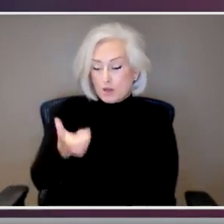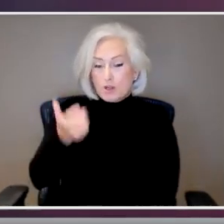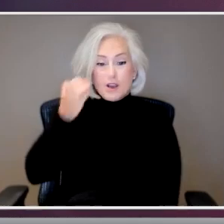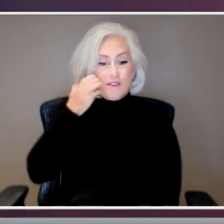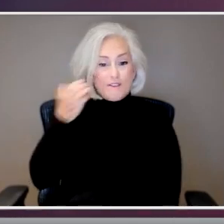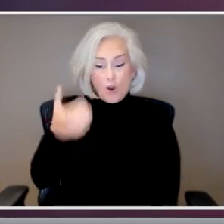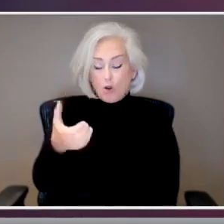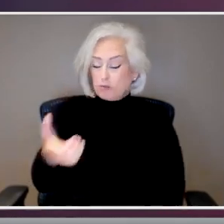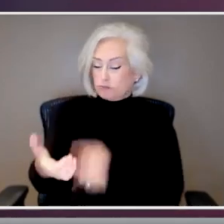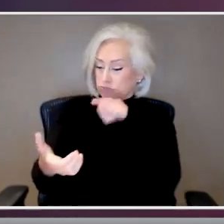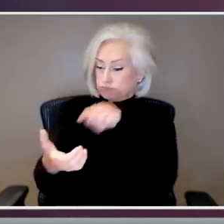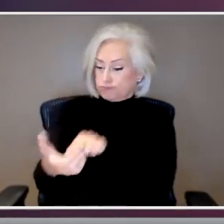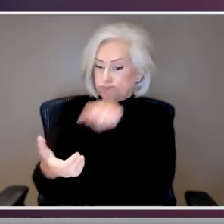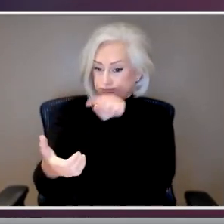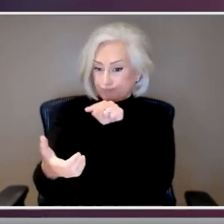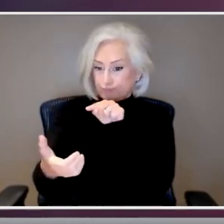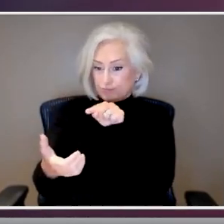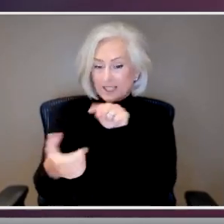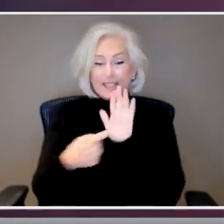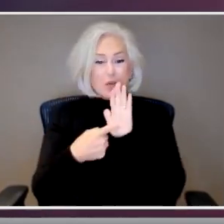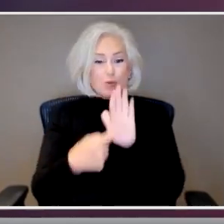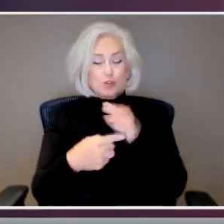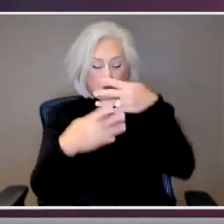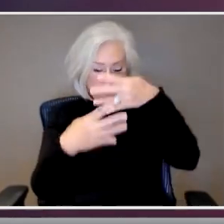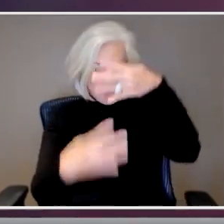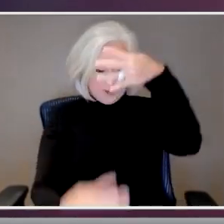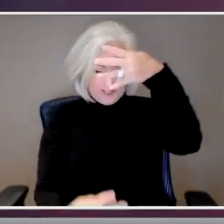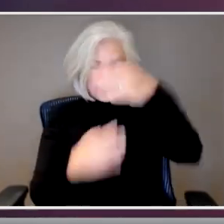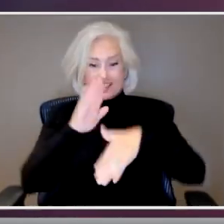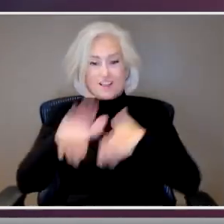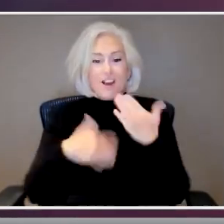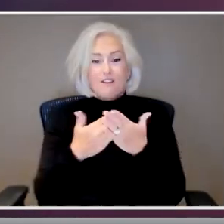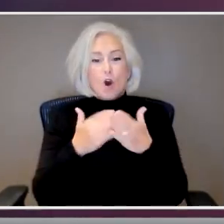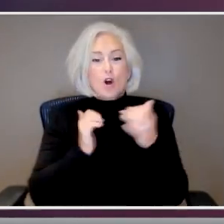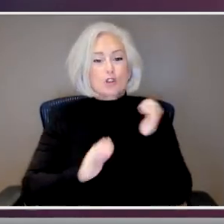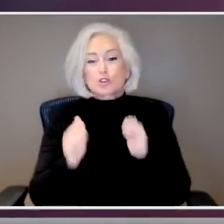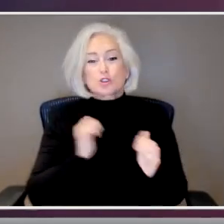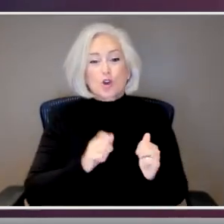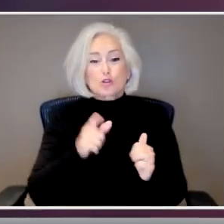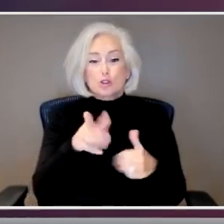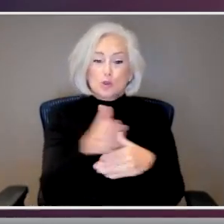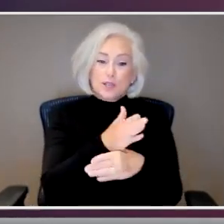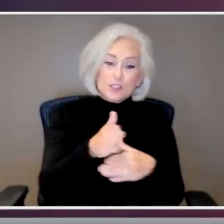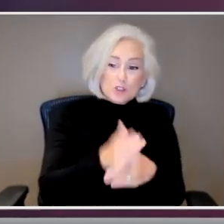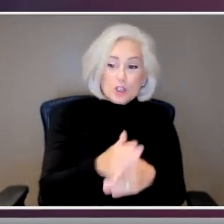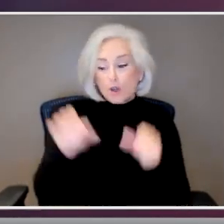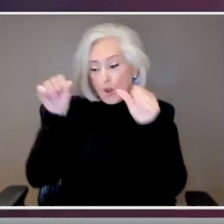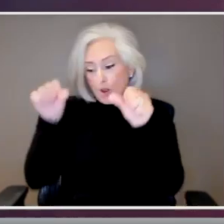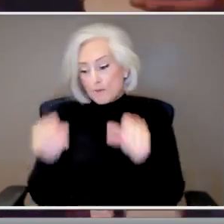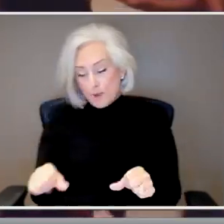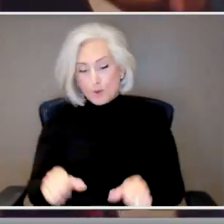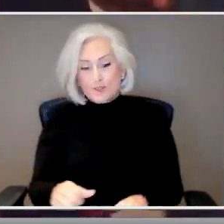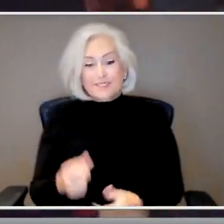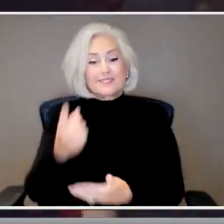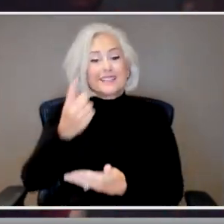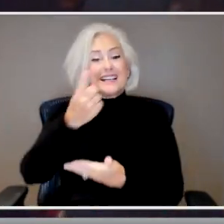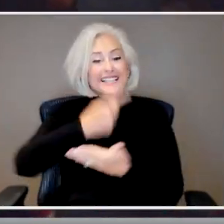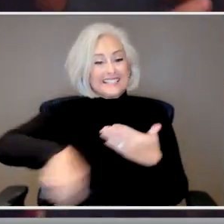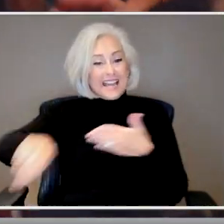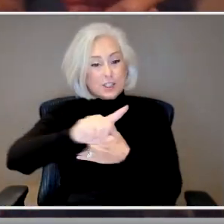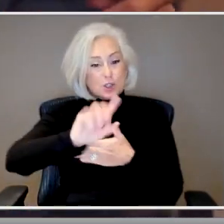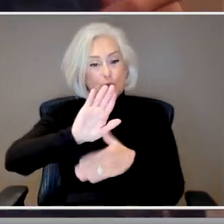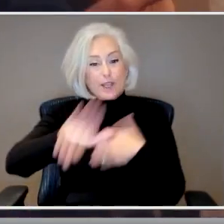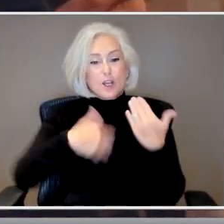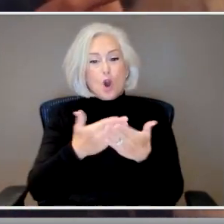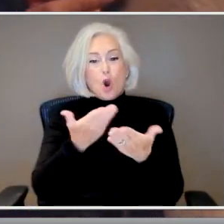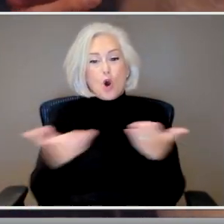all our previous shows. You can watch them, you can share them, you can post them. Coming up next week on All Things Heart, some doctors call